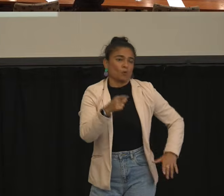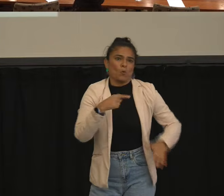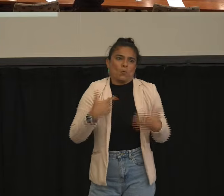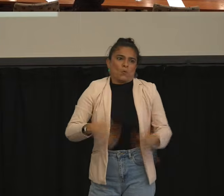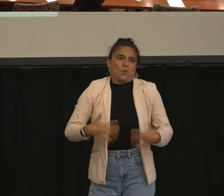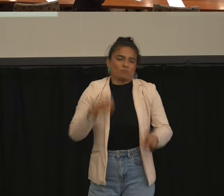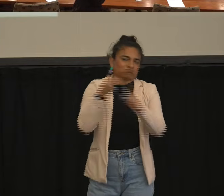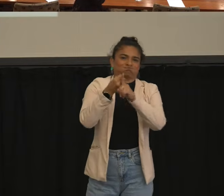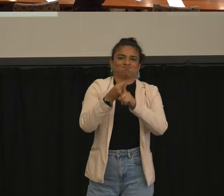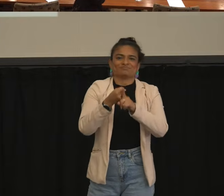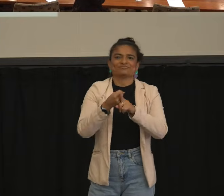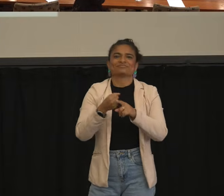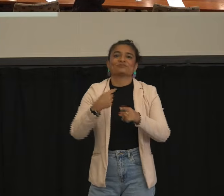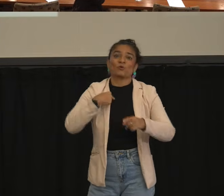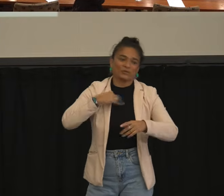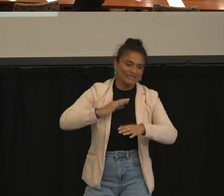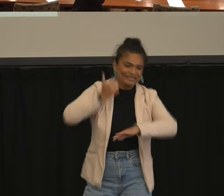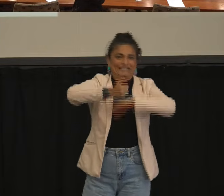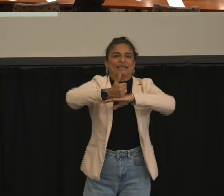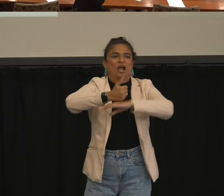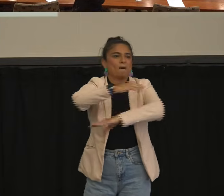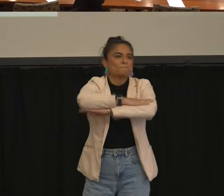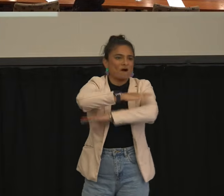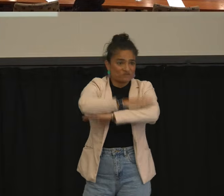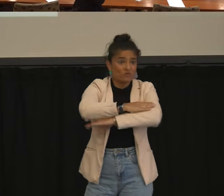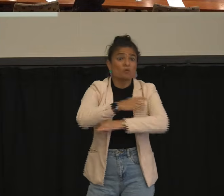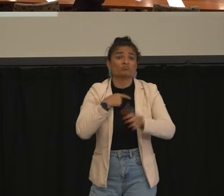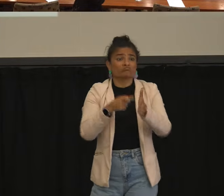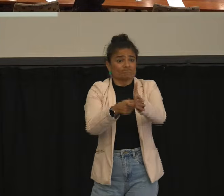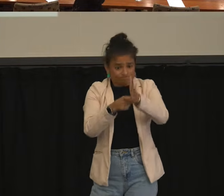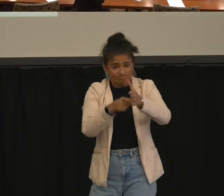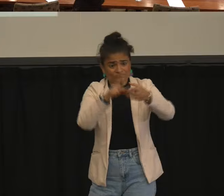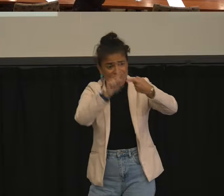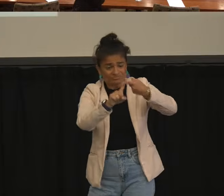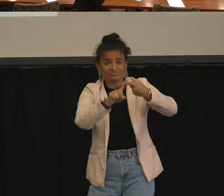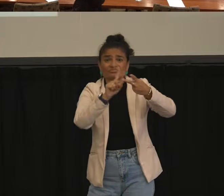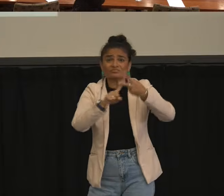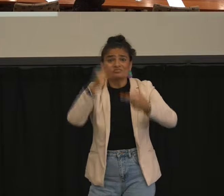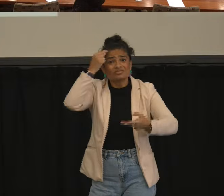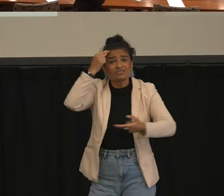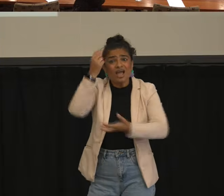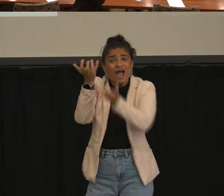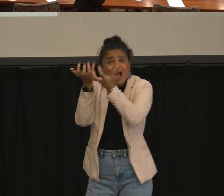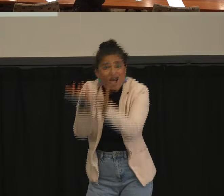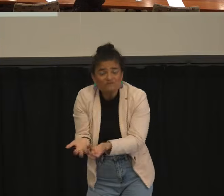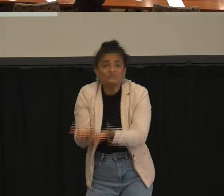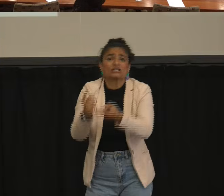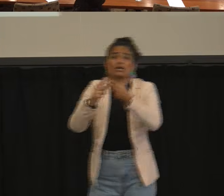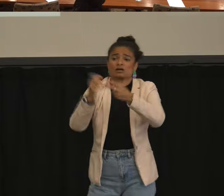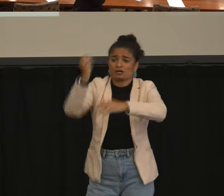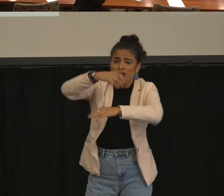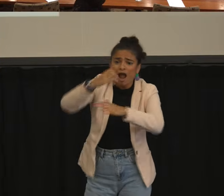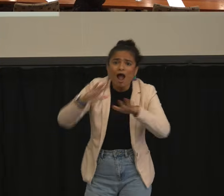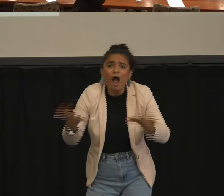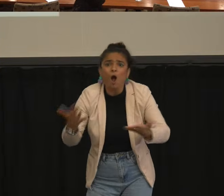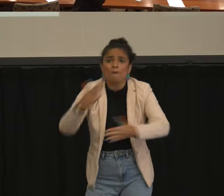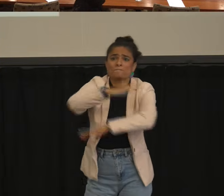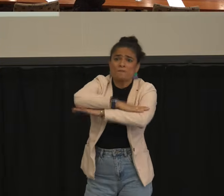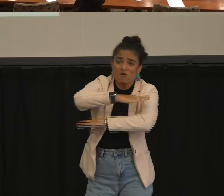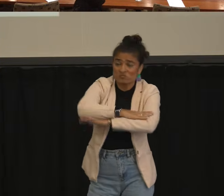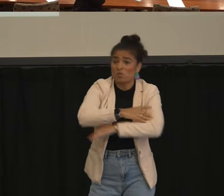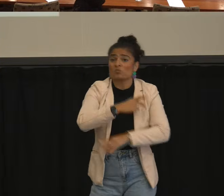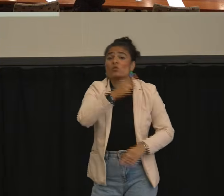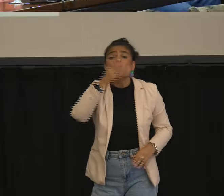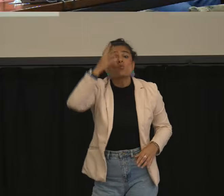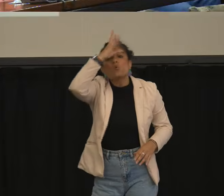it's completely deaf needs based only. And the platform really is heavy, a